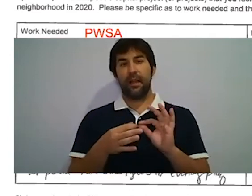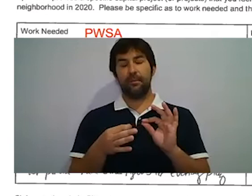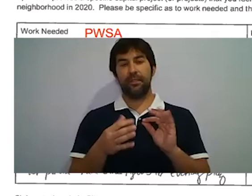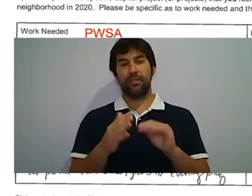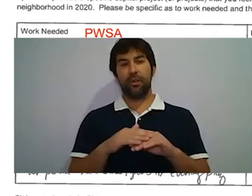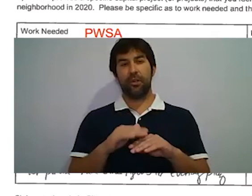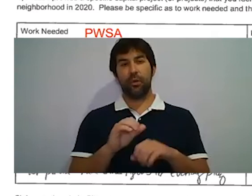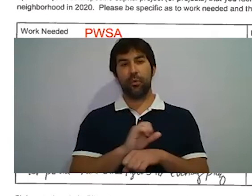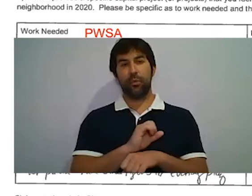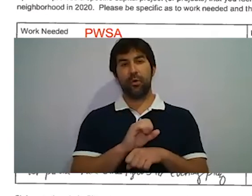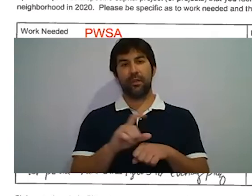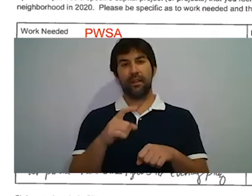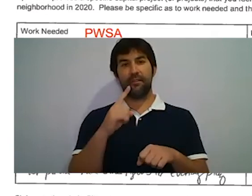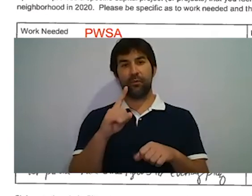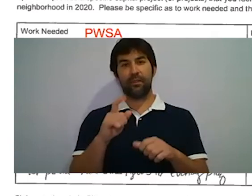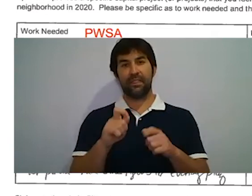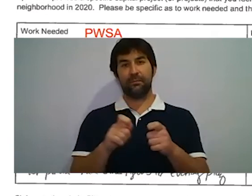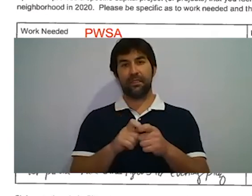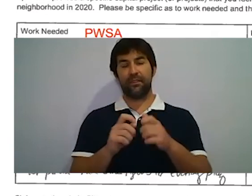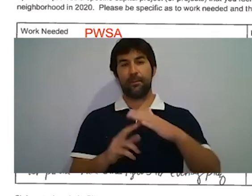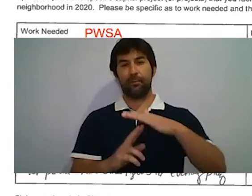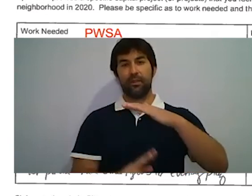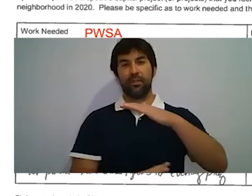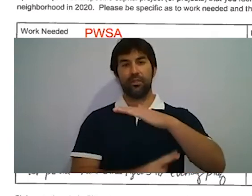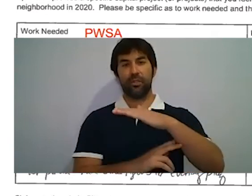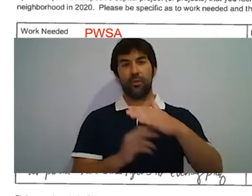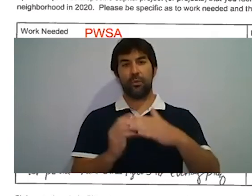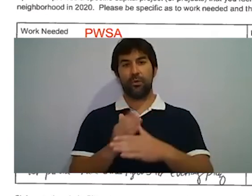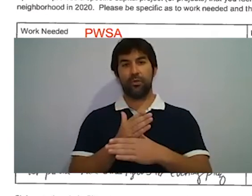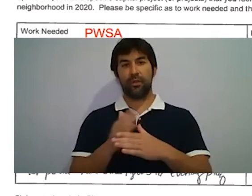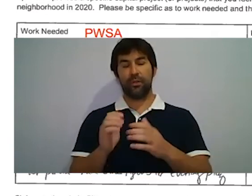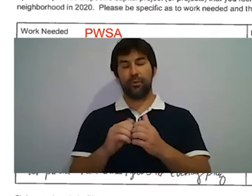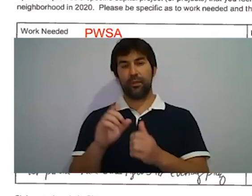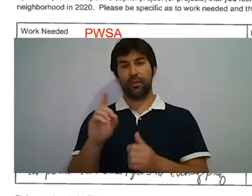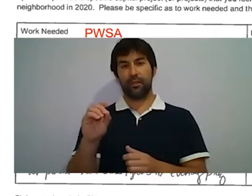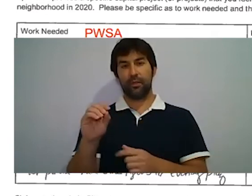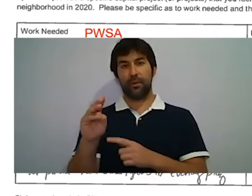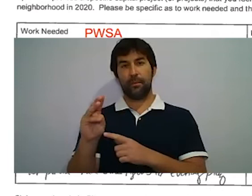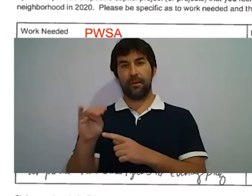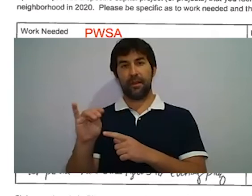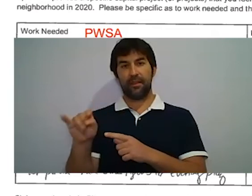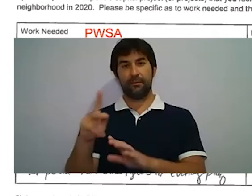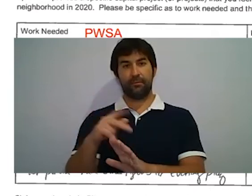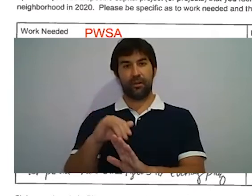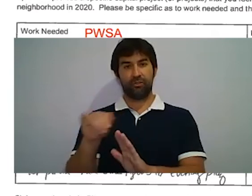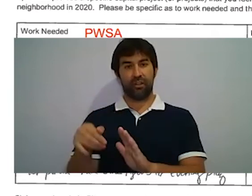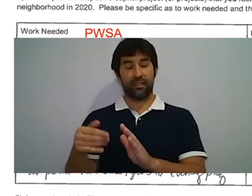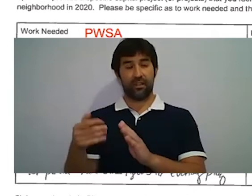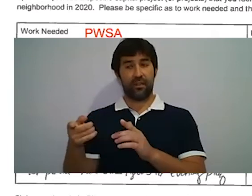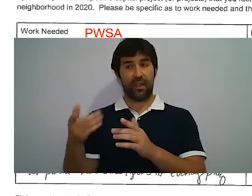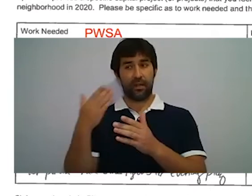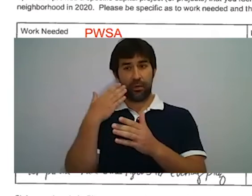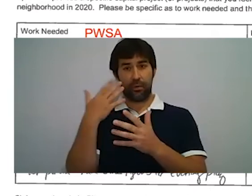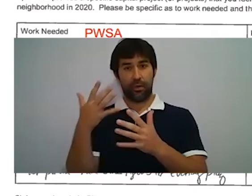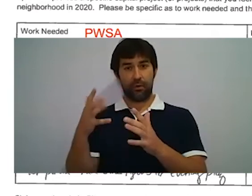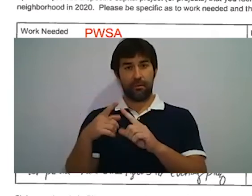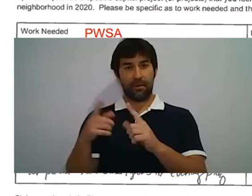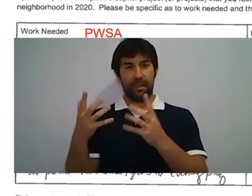saw, they're not really I would not interpret them to be rank order of criteria, but rather the spectrum of things that we would look